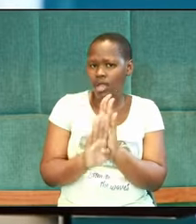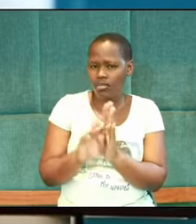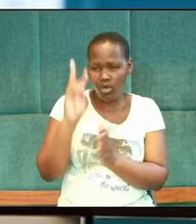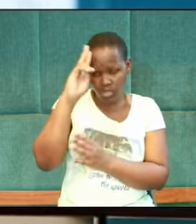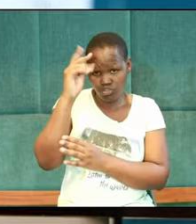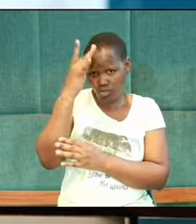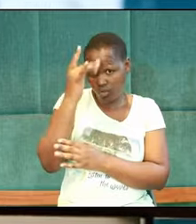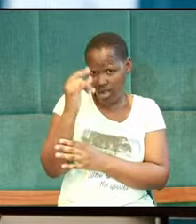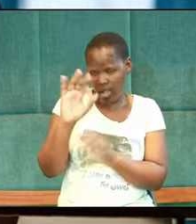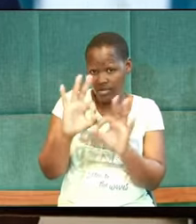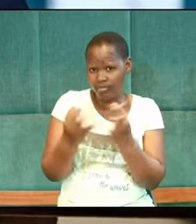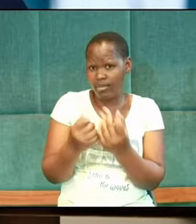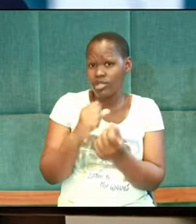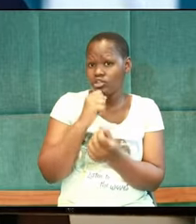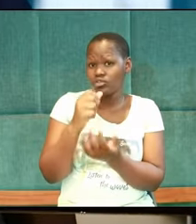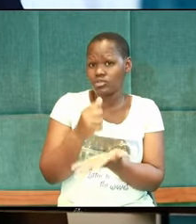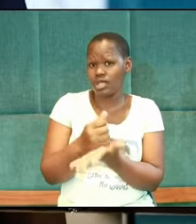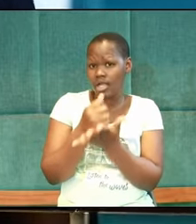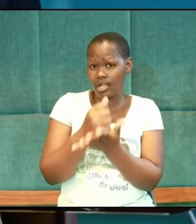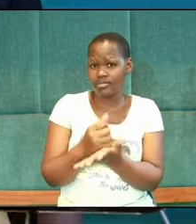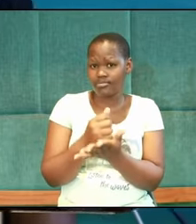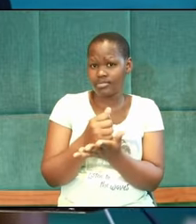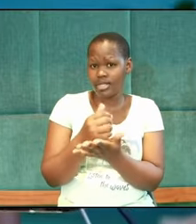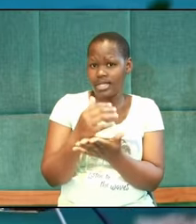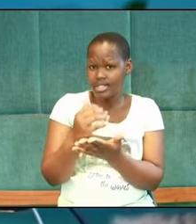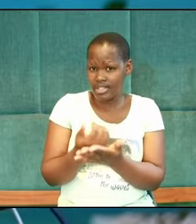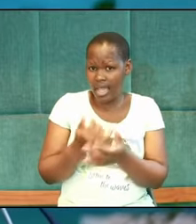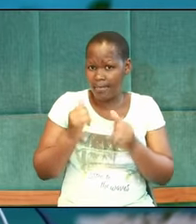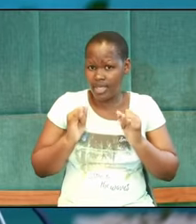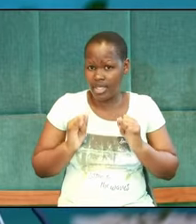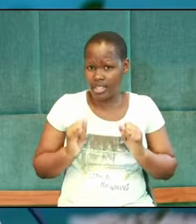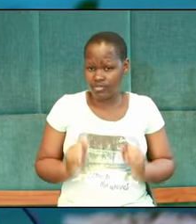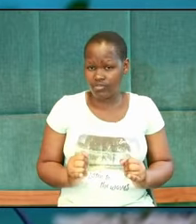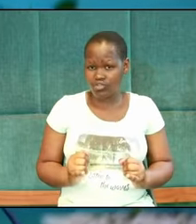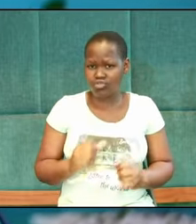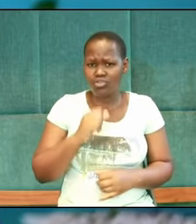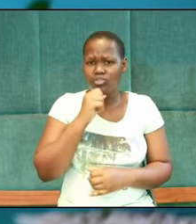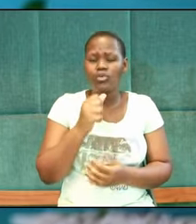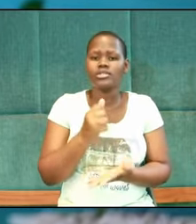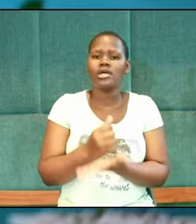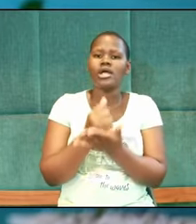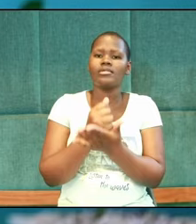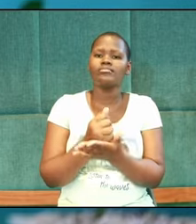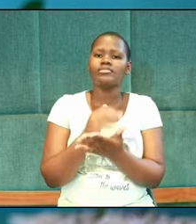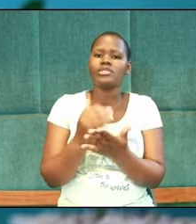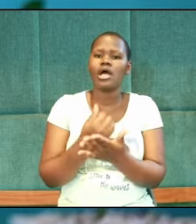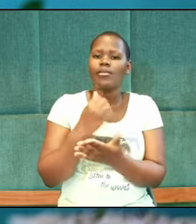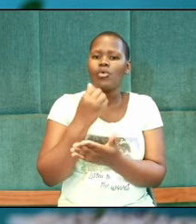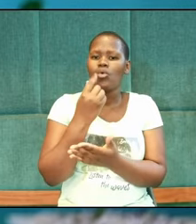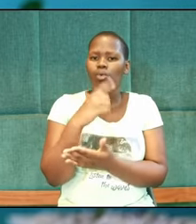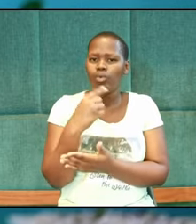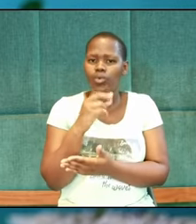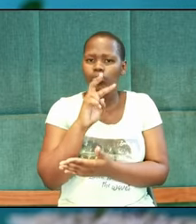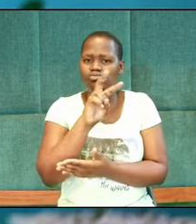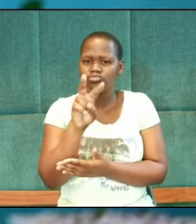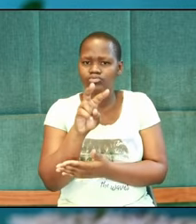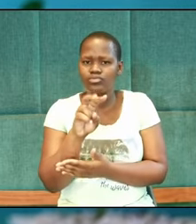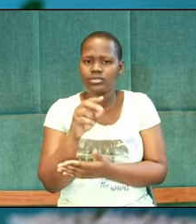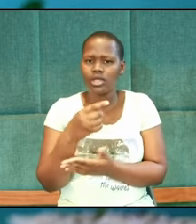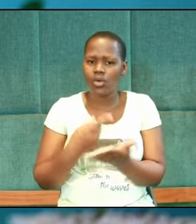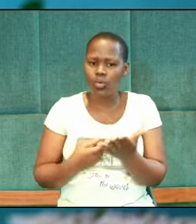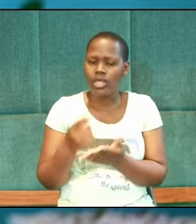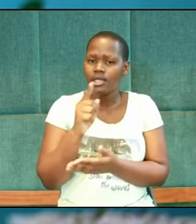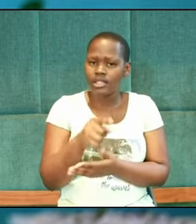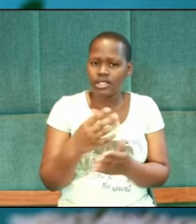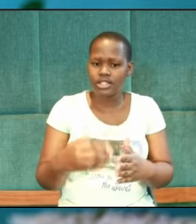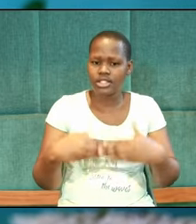helped, some individuals cannot be helped, and those of you watching us, the reason why some of you this week, you need to give your life to Jesus,